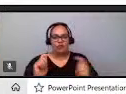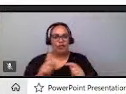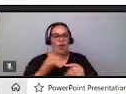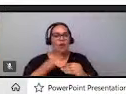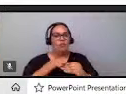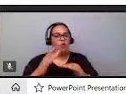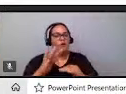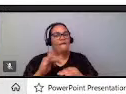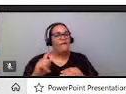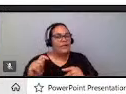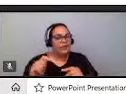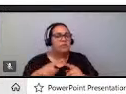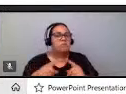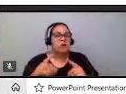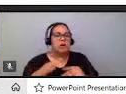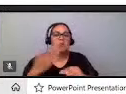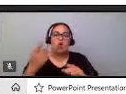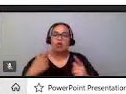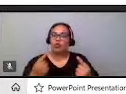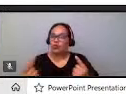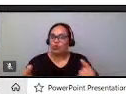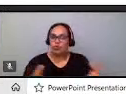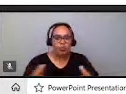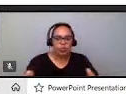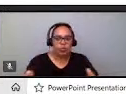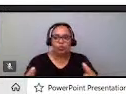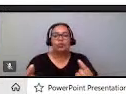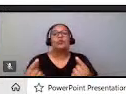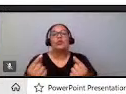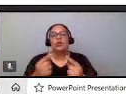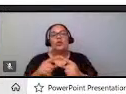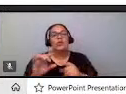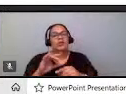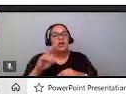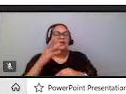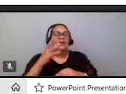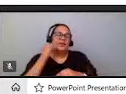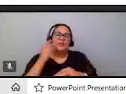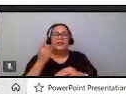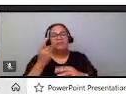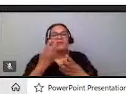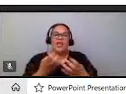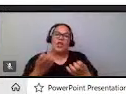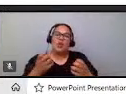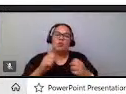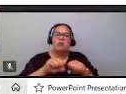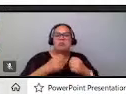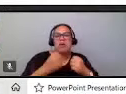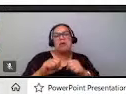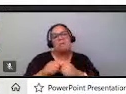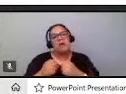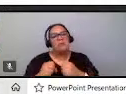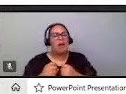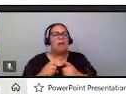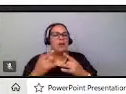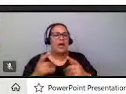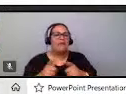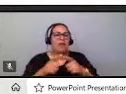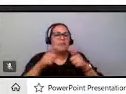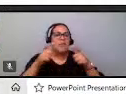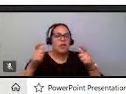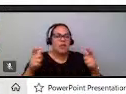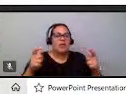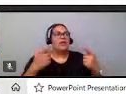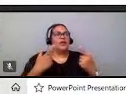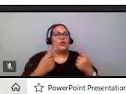more Fleet we have more redundancy um we still experience some equipment breakdowns albeit now we have a bigger Fleet